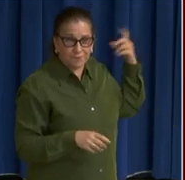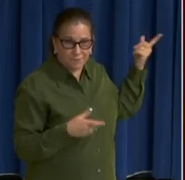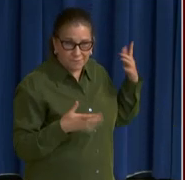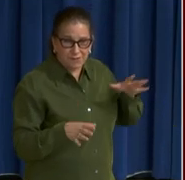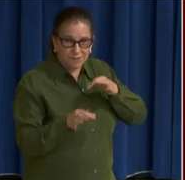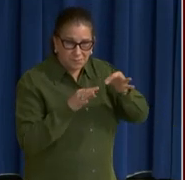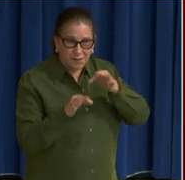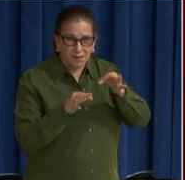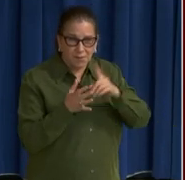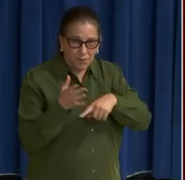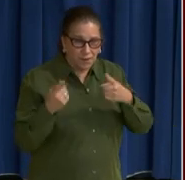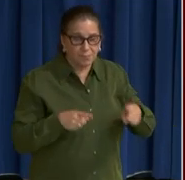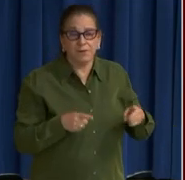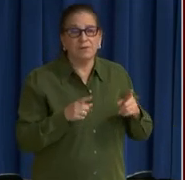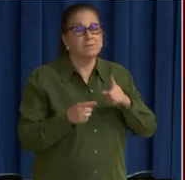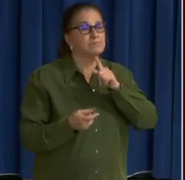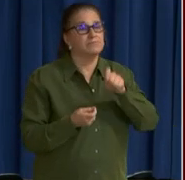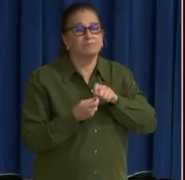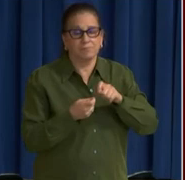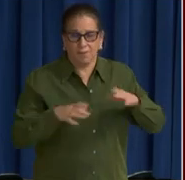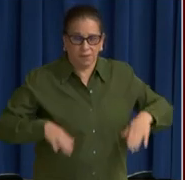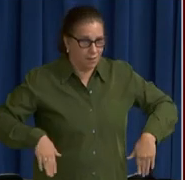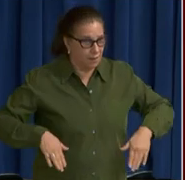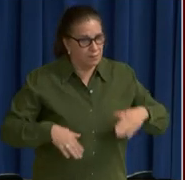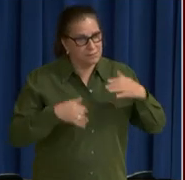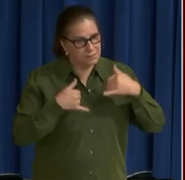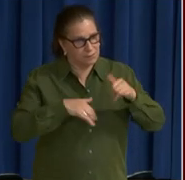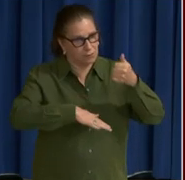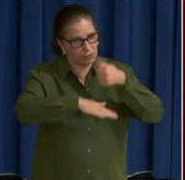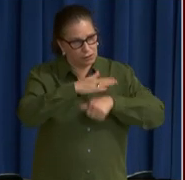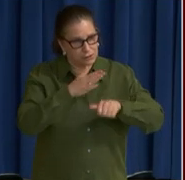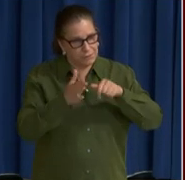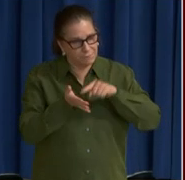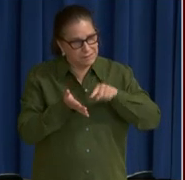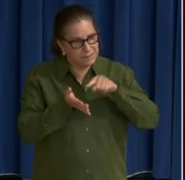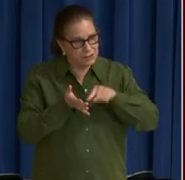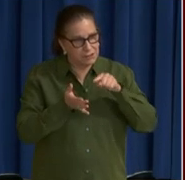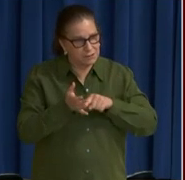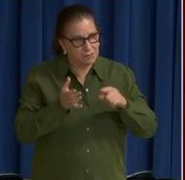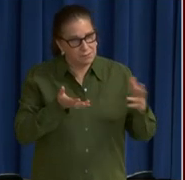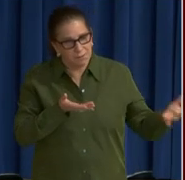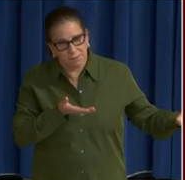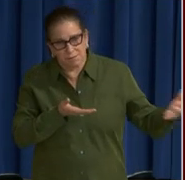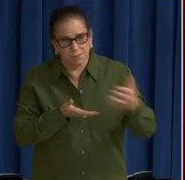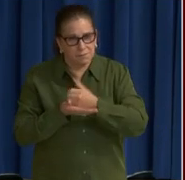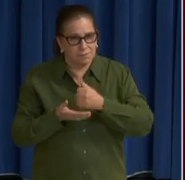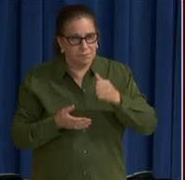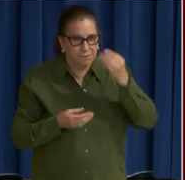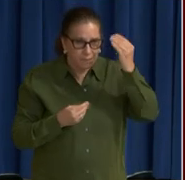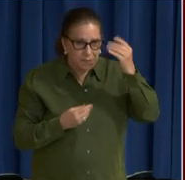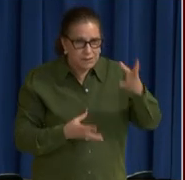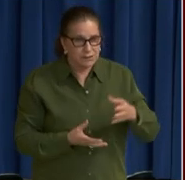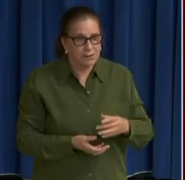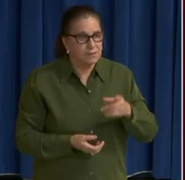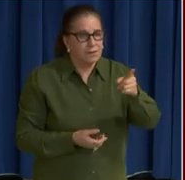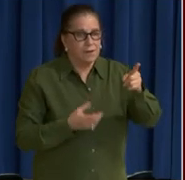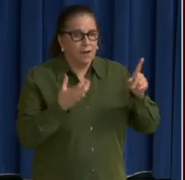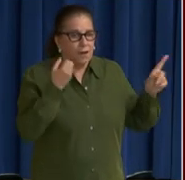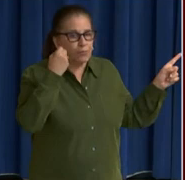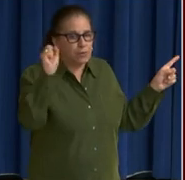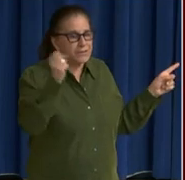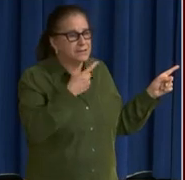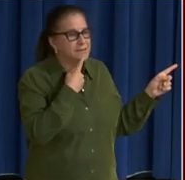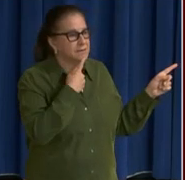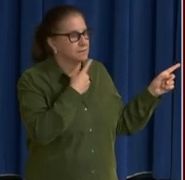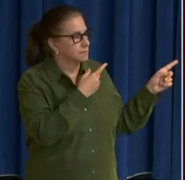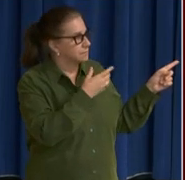that's the stage where we are now. Yes. What would you say to the protesters outside your house who are calling for you to fire Chief Nugent?